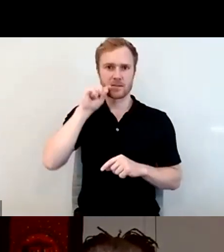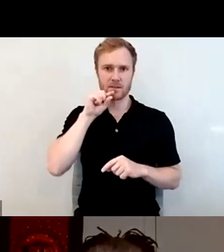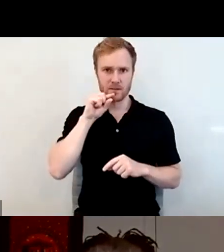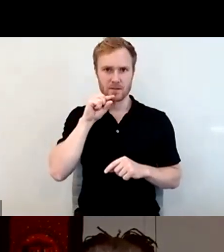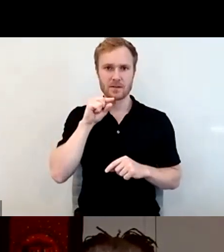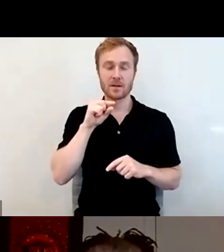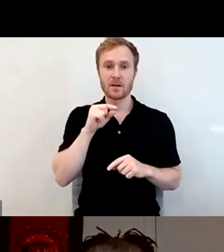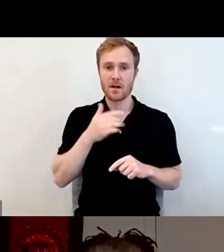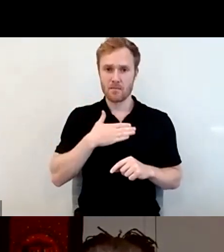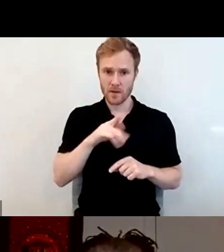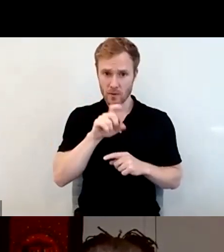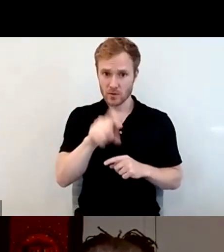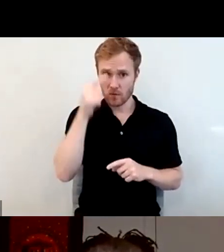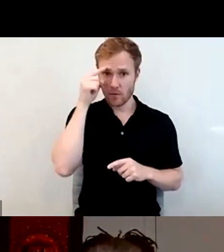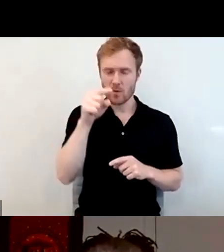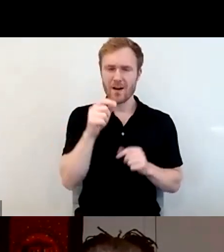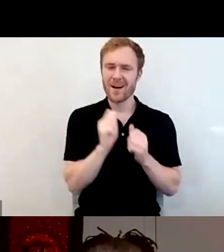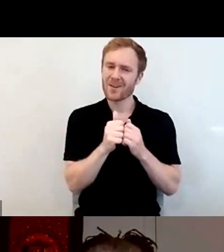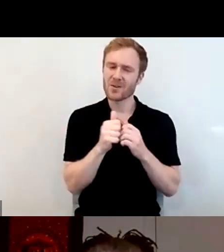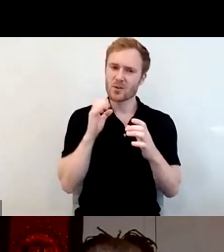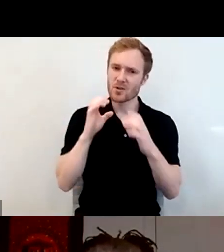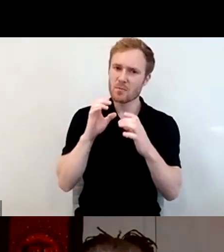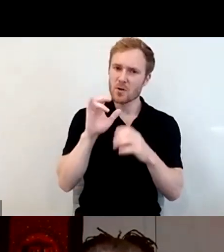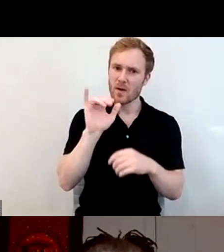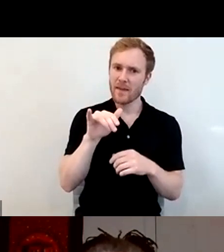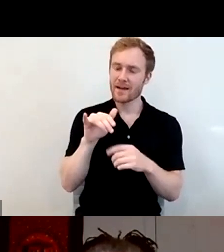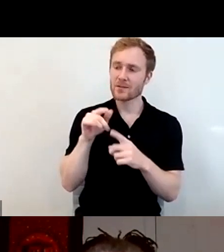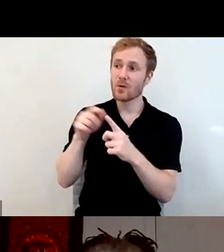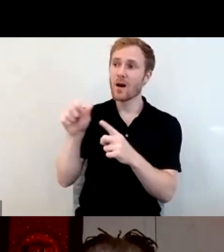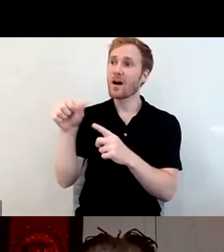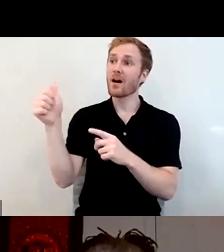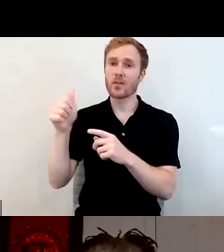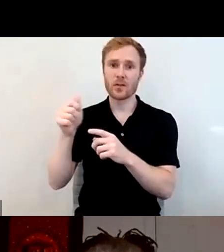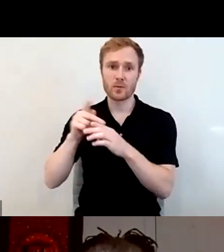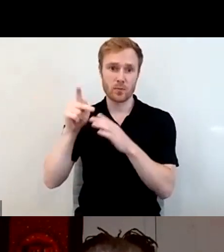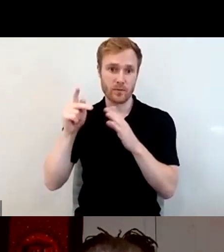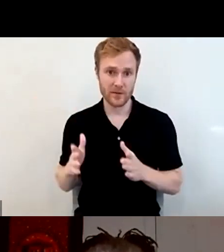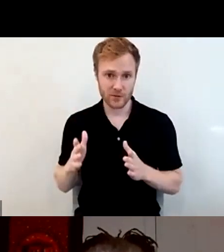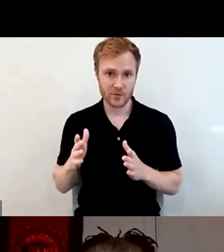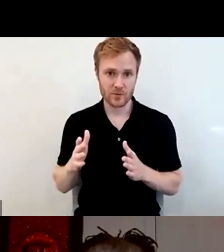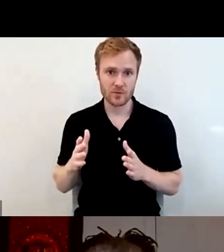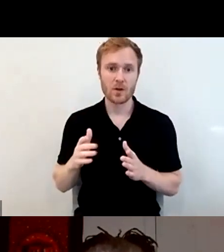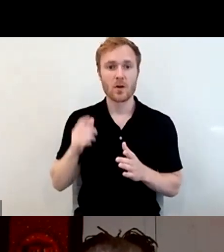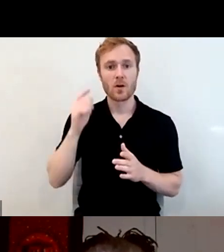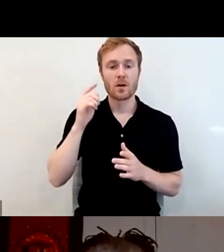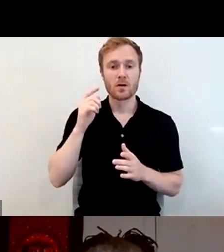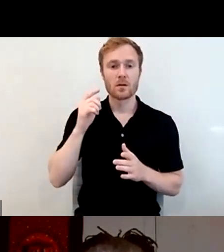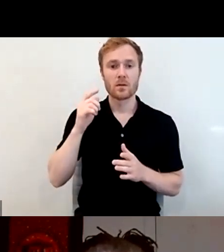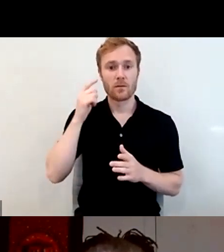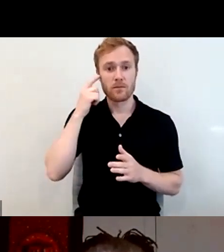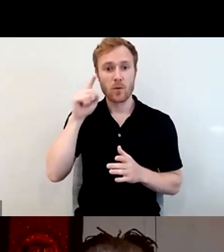as a professional is, how do you communicate that to other professionals, to youth, to parents,